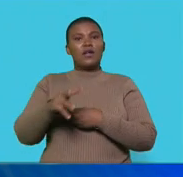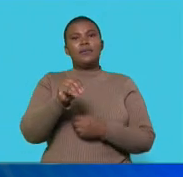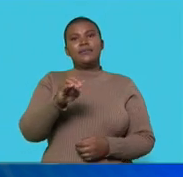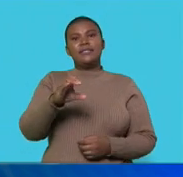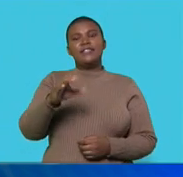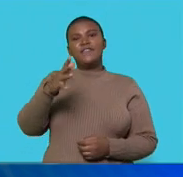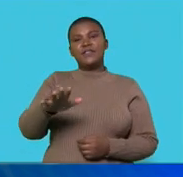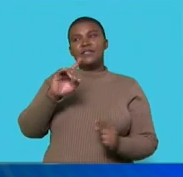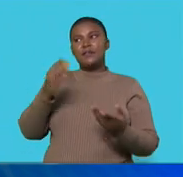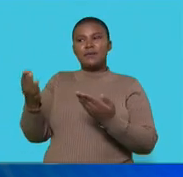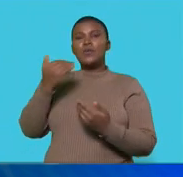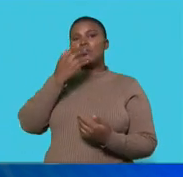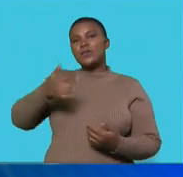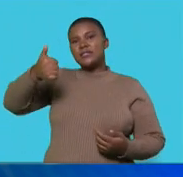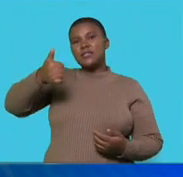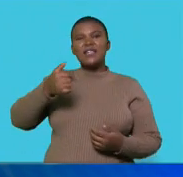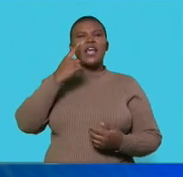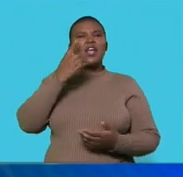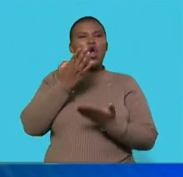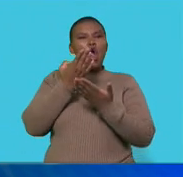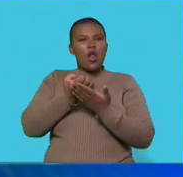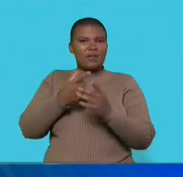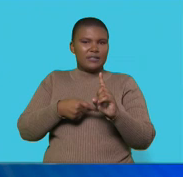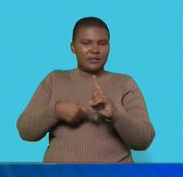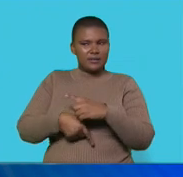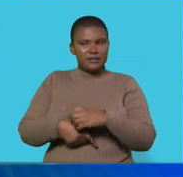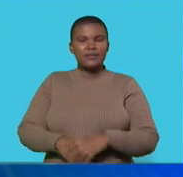meeting, we turn to senior economist J.A. van der Linden.